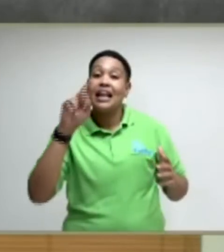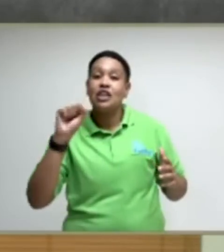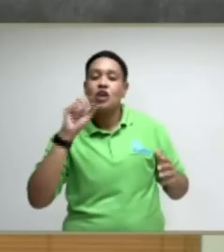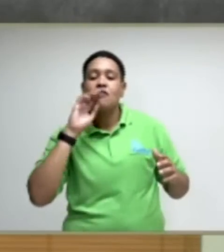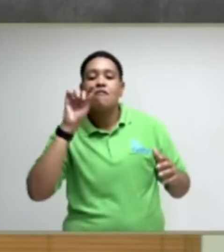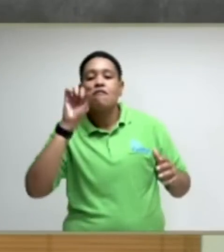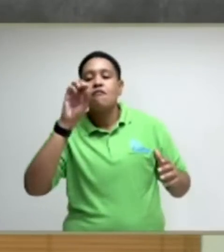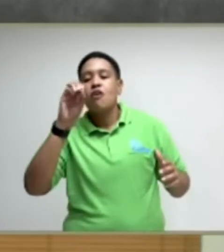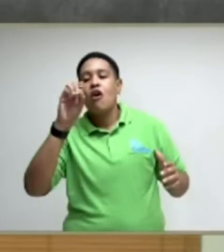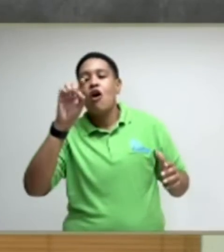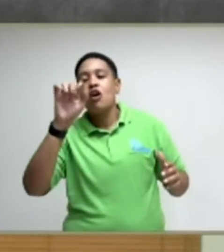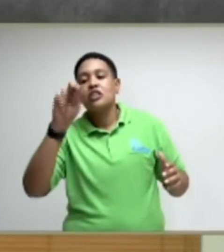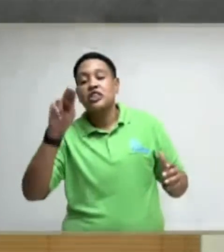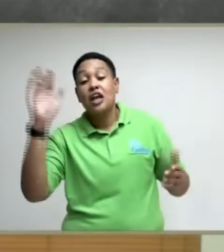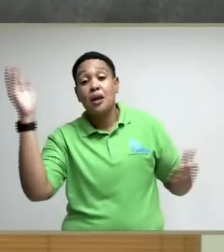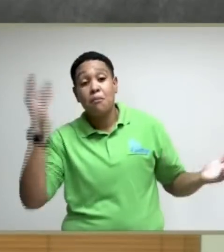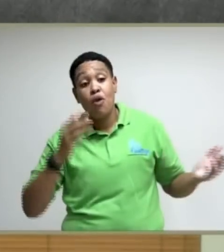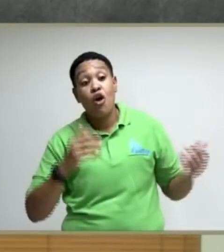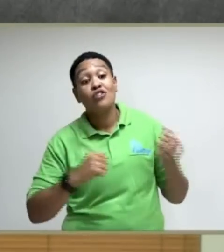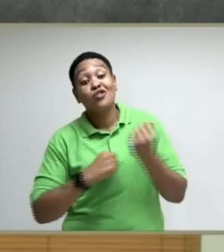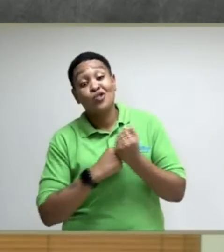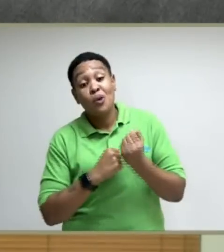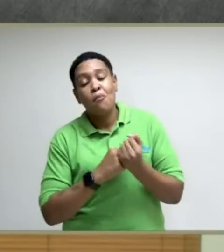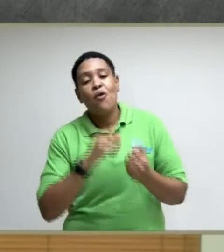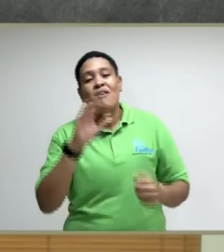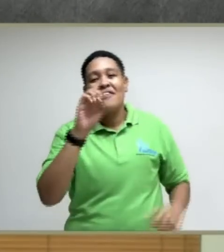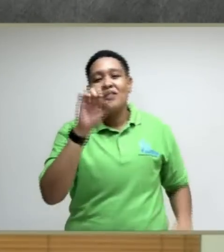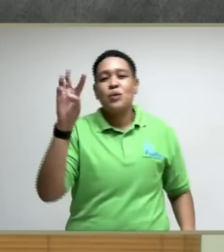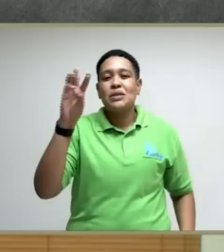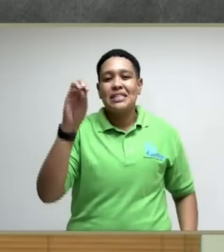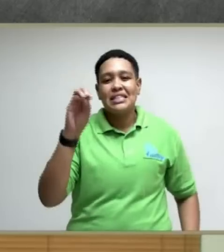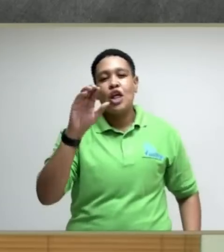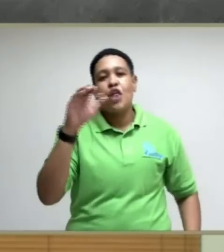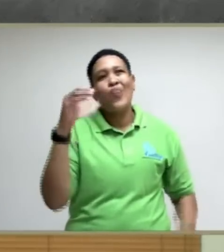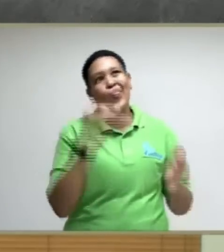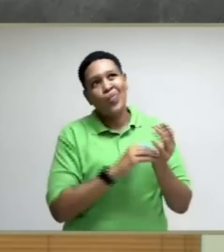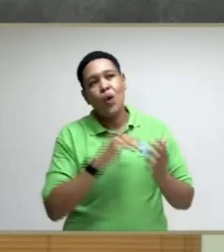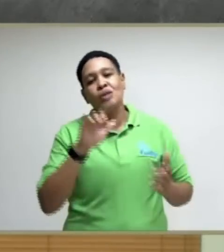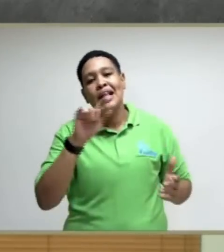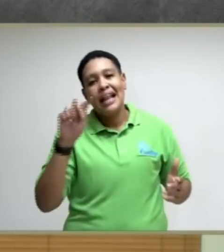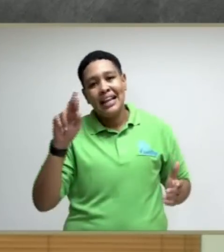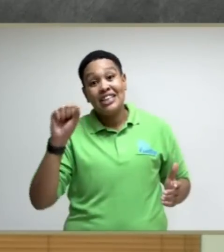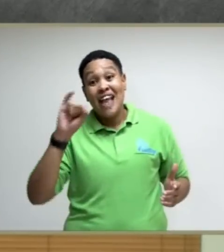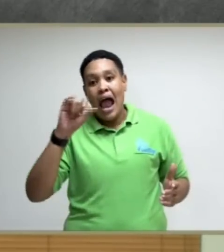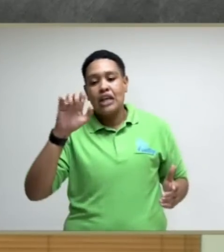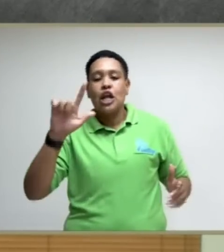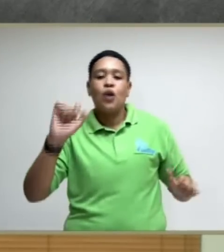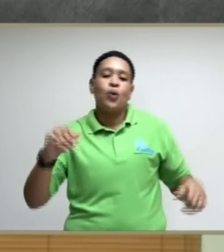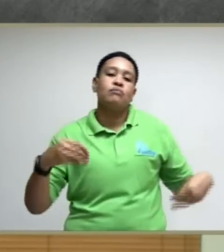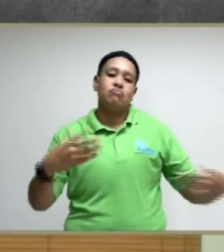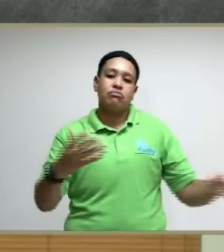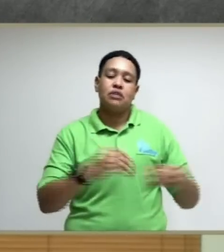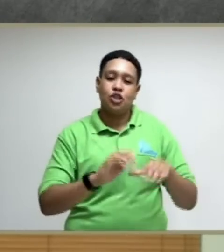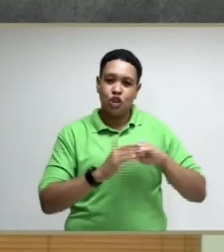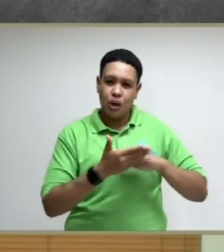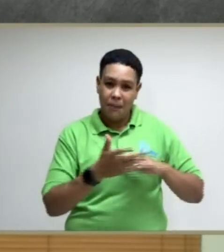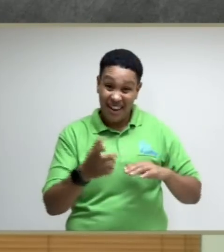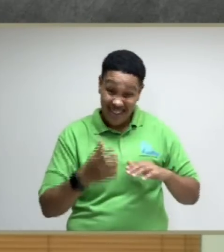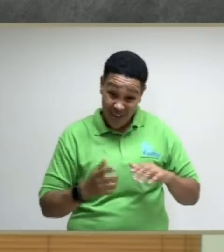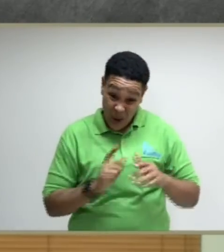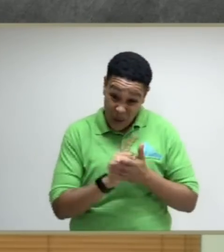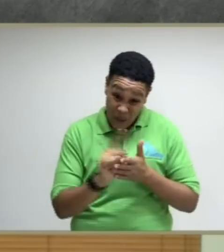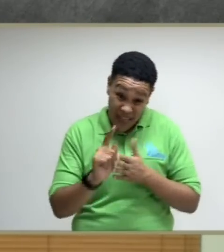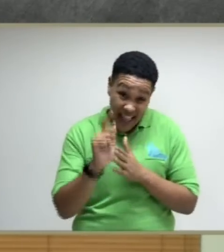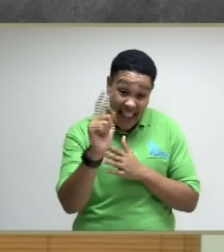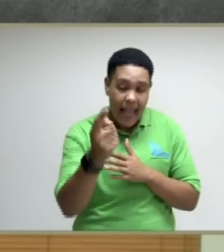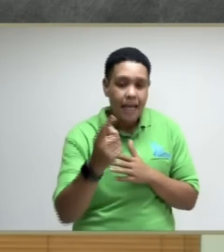in to supplement the 50 to 60,000 liters that IGL could produce in country. The following week after that, which